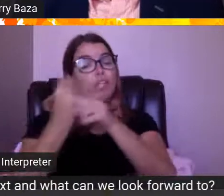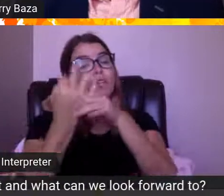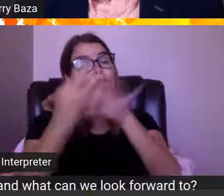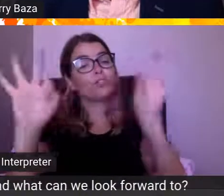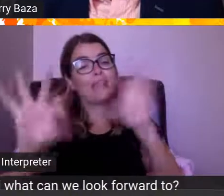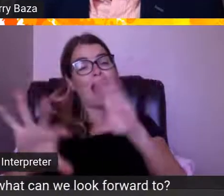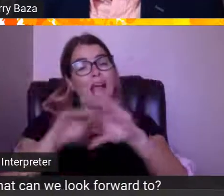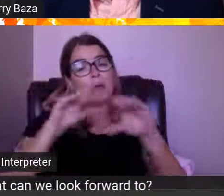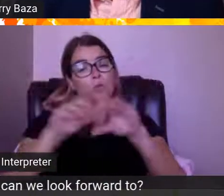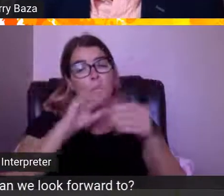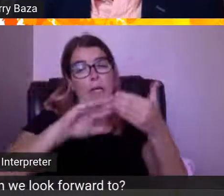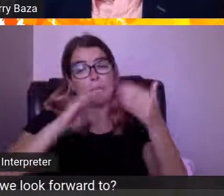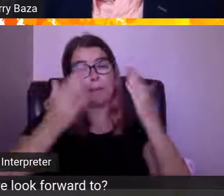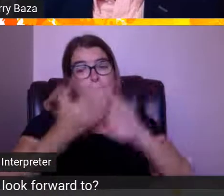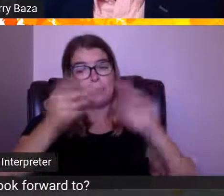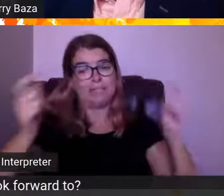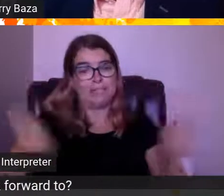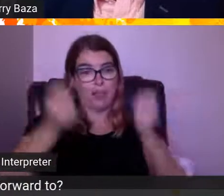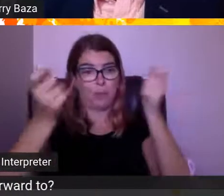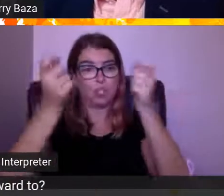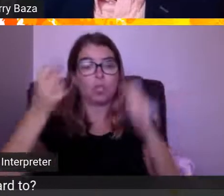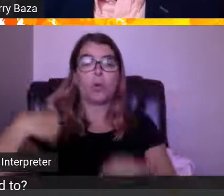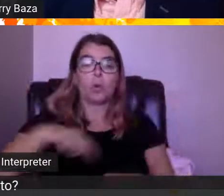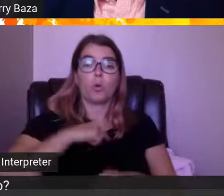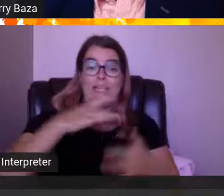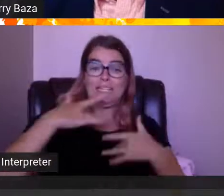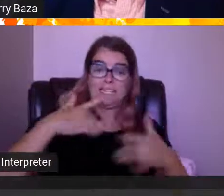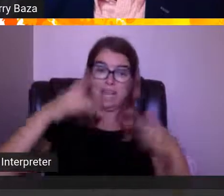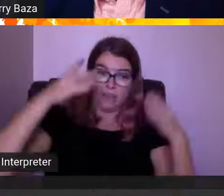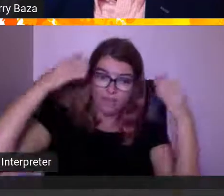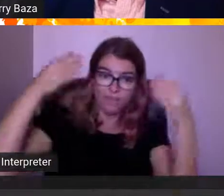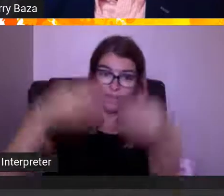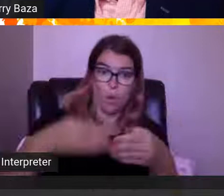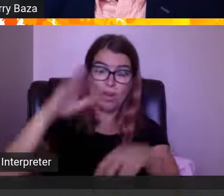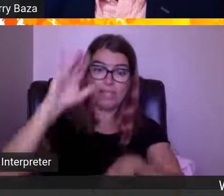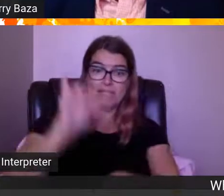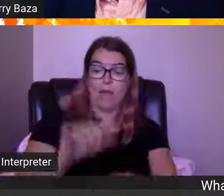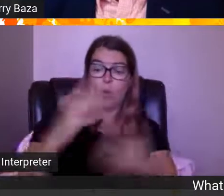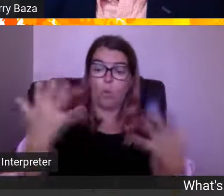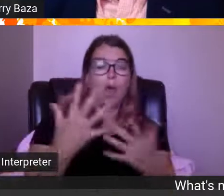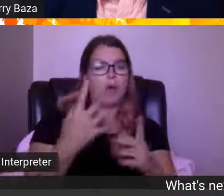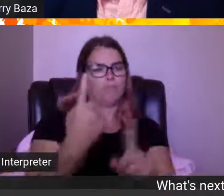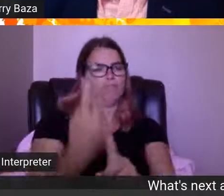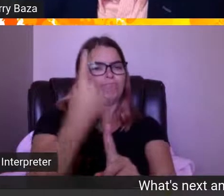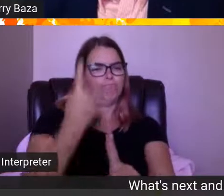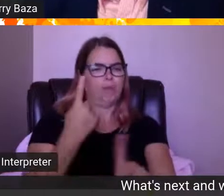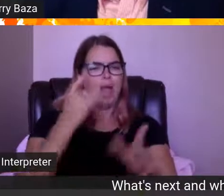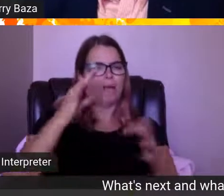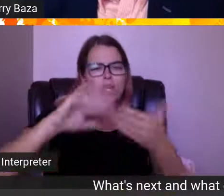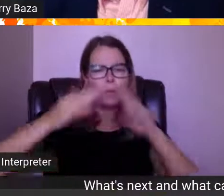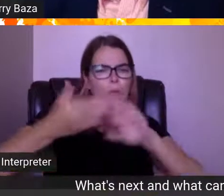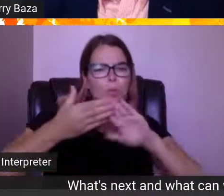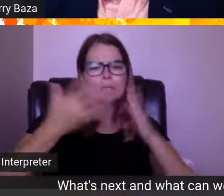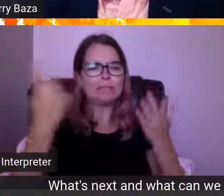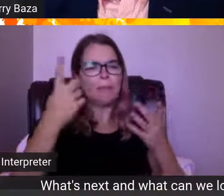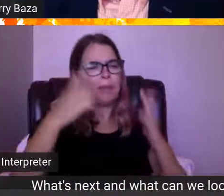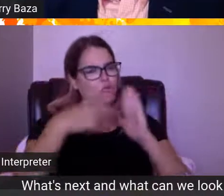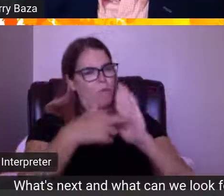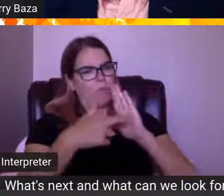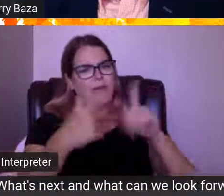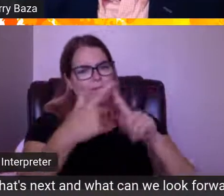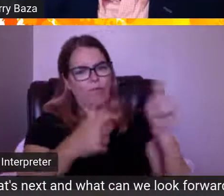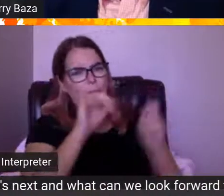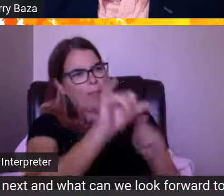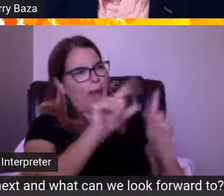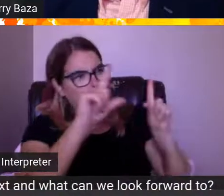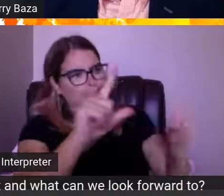we usually focus the theme of that celebration on one of the communities represented in the artwork in the museum. So in the past, for